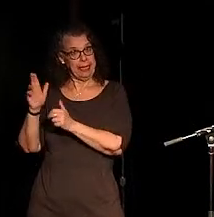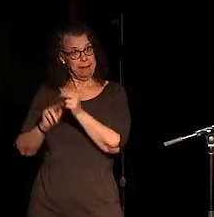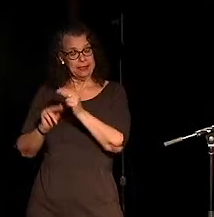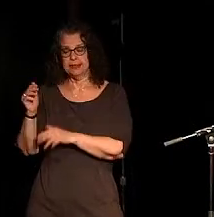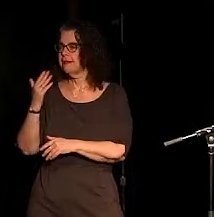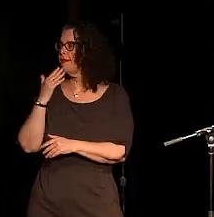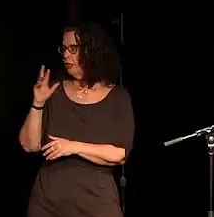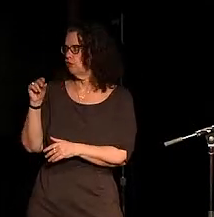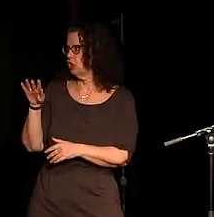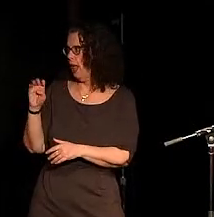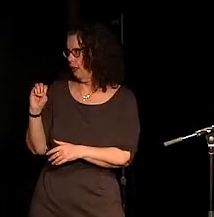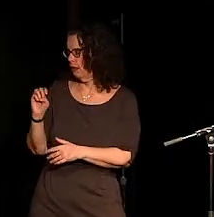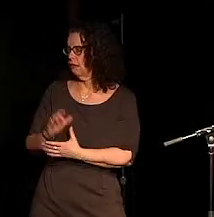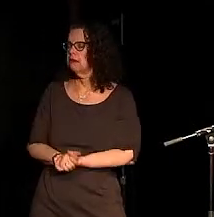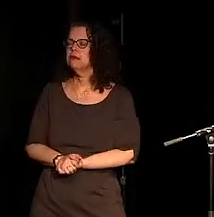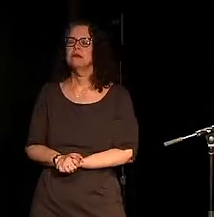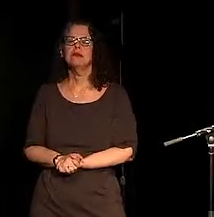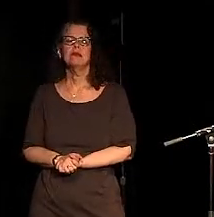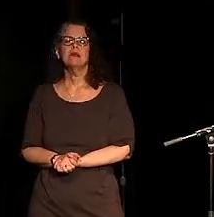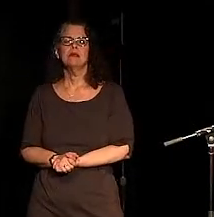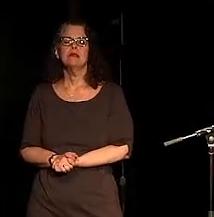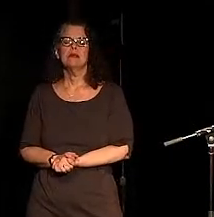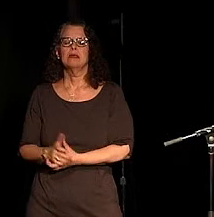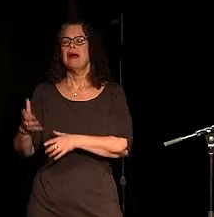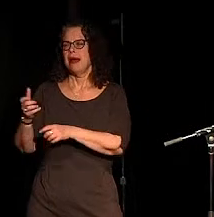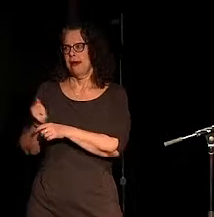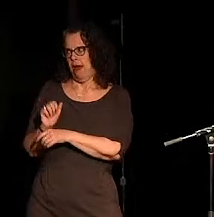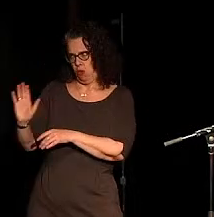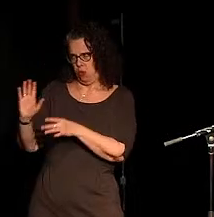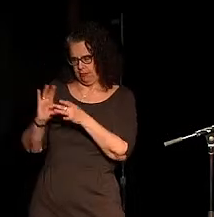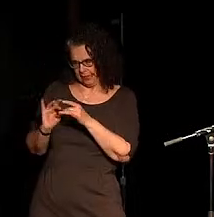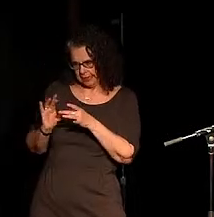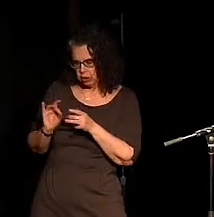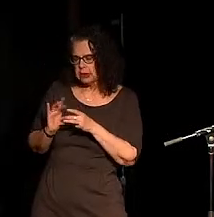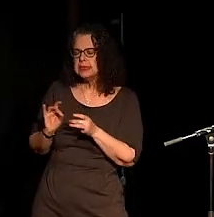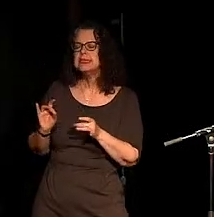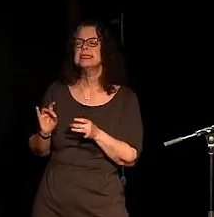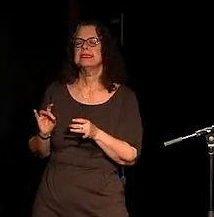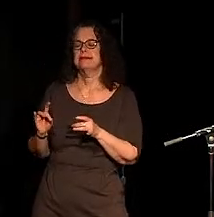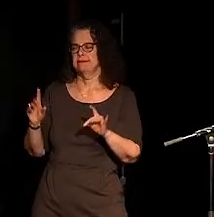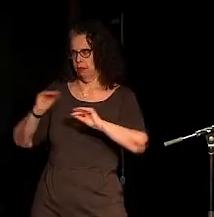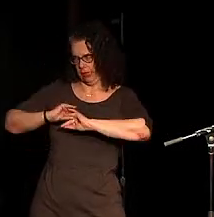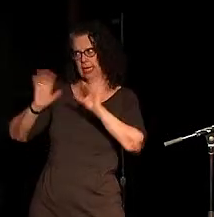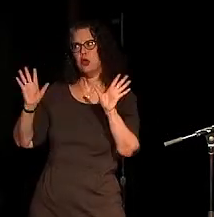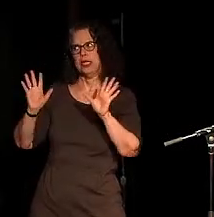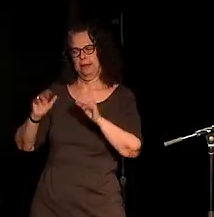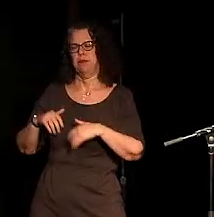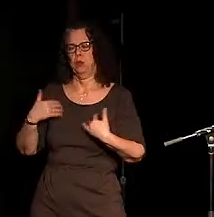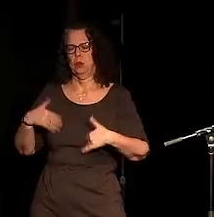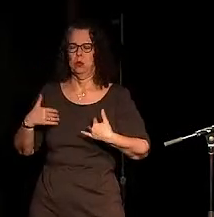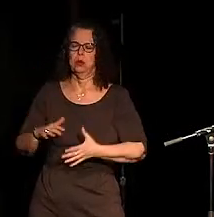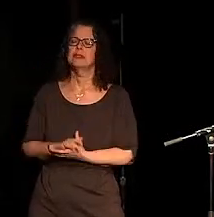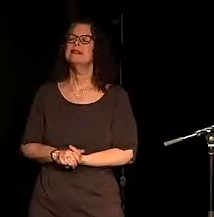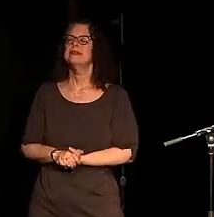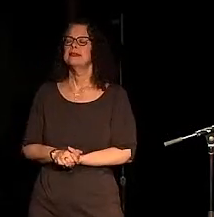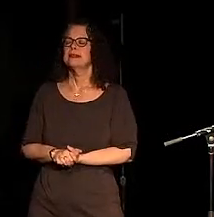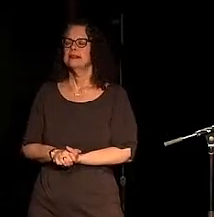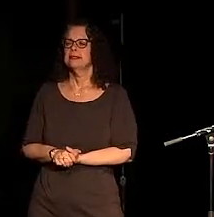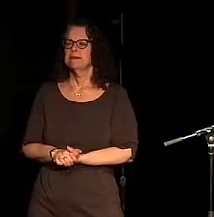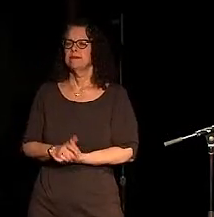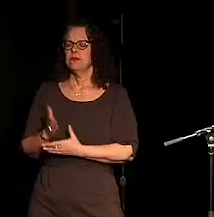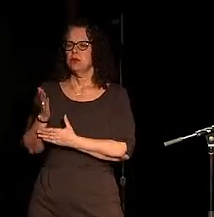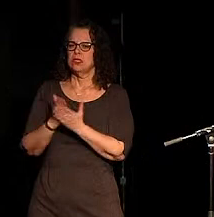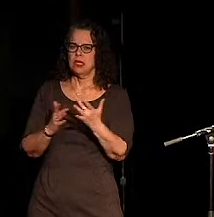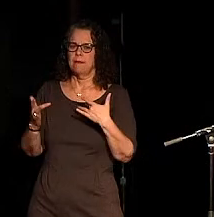Thank you, Rochelle. Yes, I did receive those messages loud and clear. There were concerns